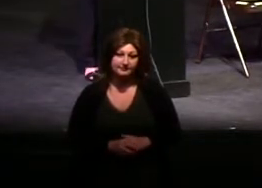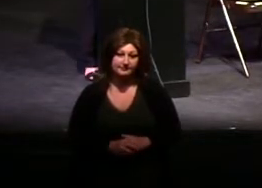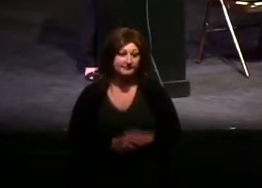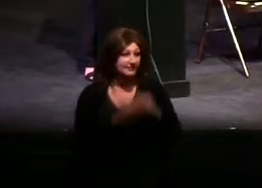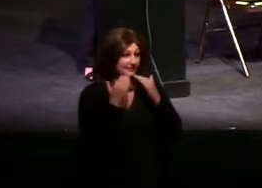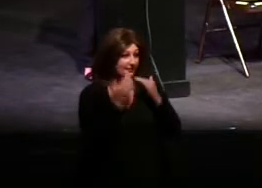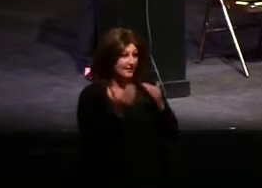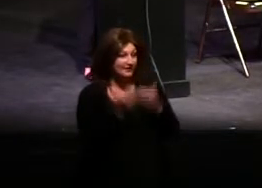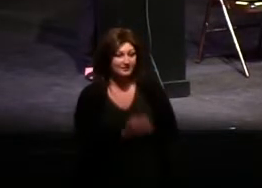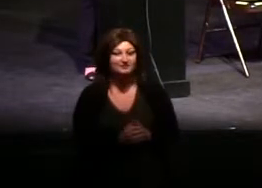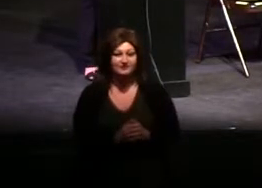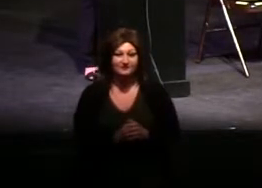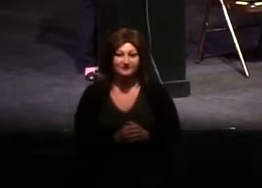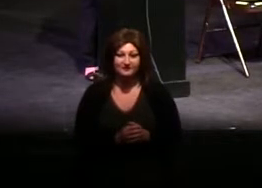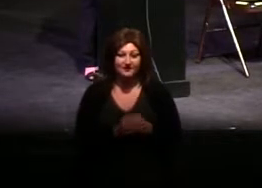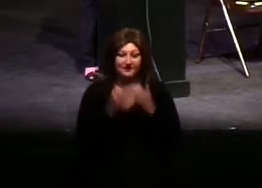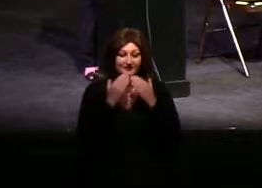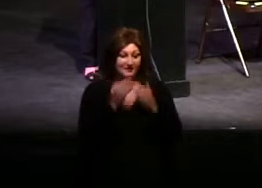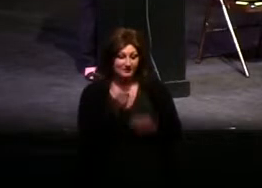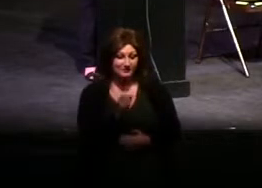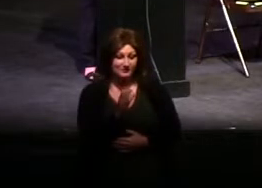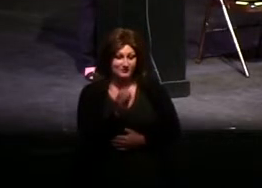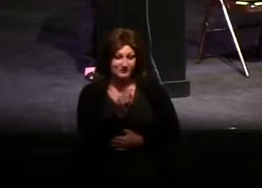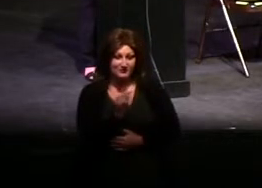Thank you, everybody. Thank you, Scott.